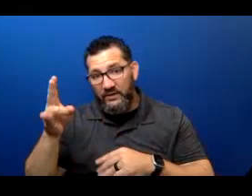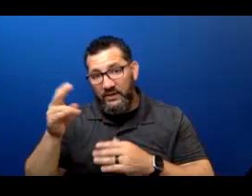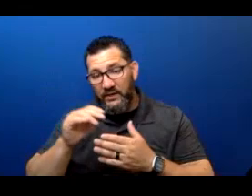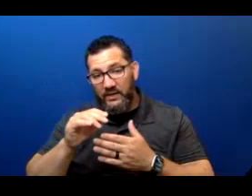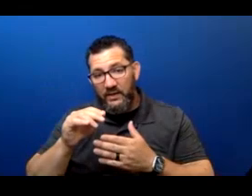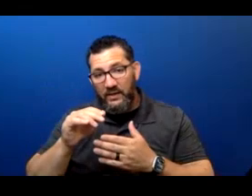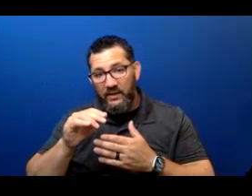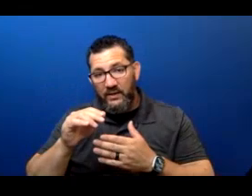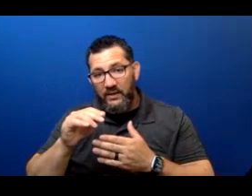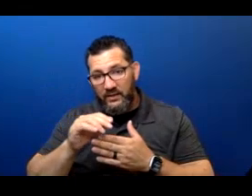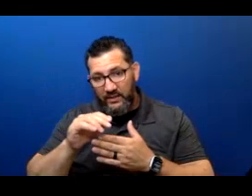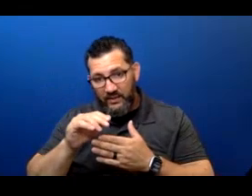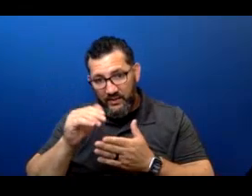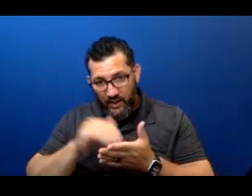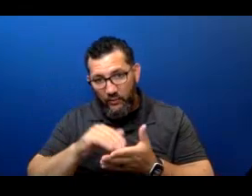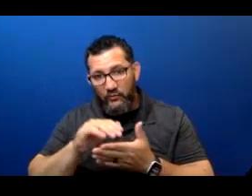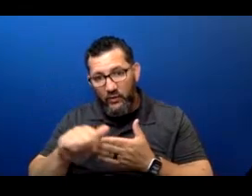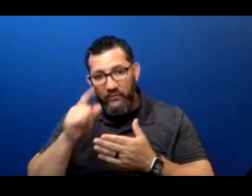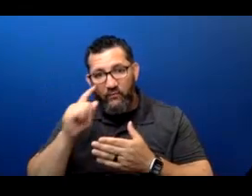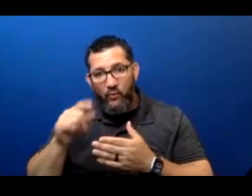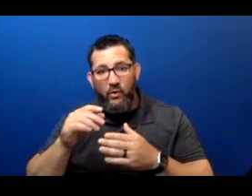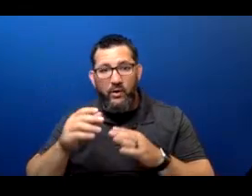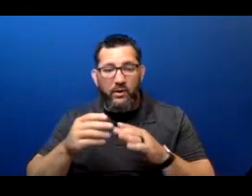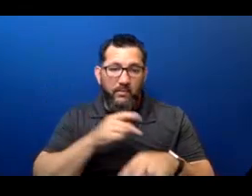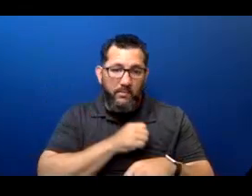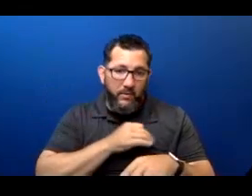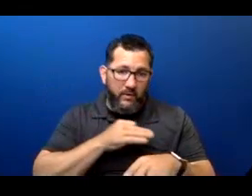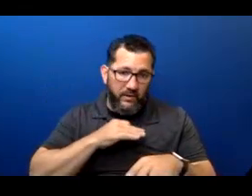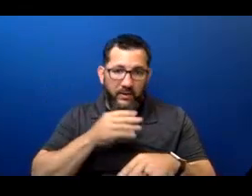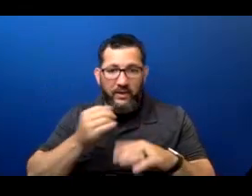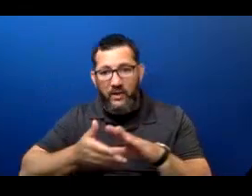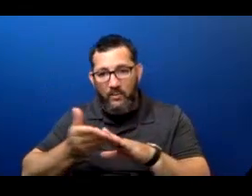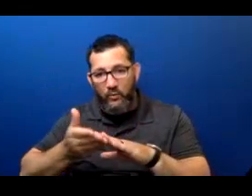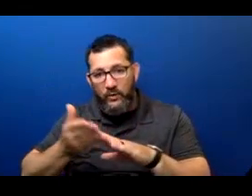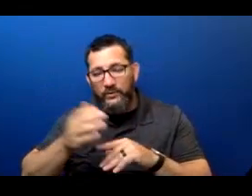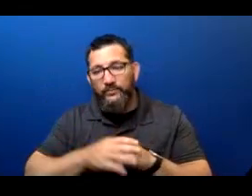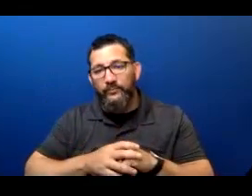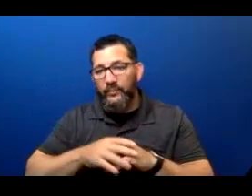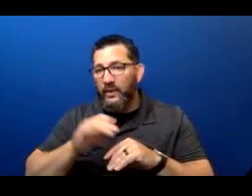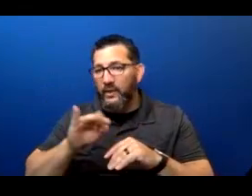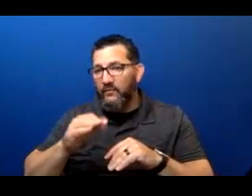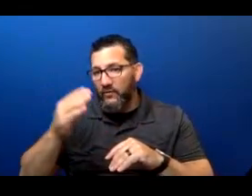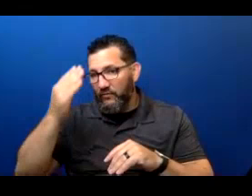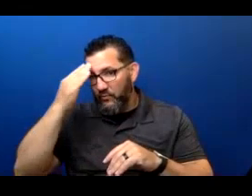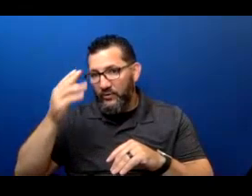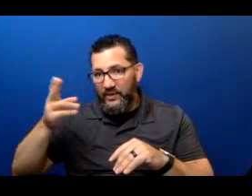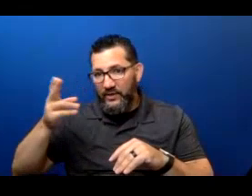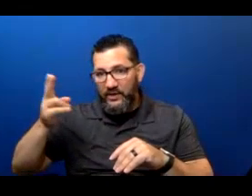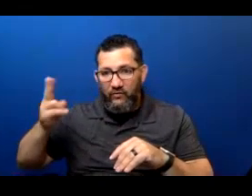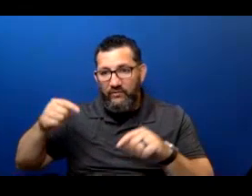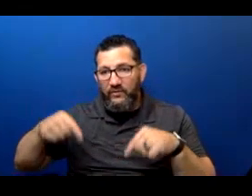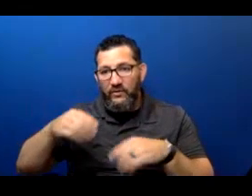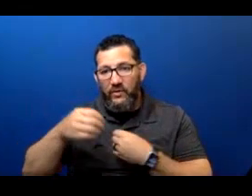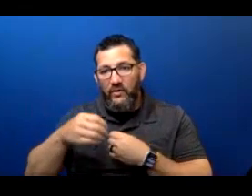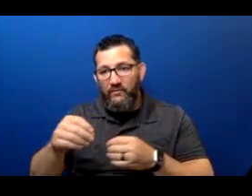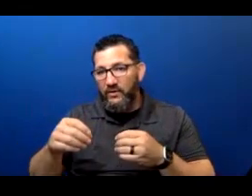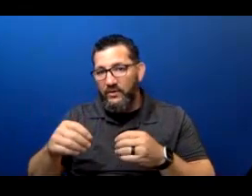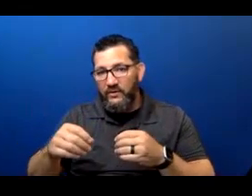our operation and personnel expenses, if you are familiar with the history of the office, this is in